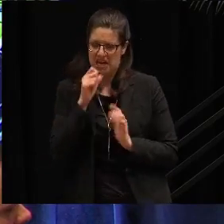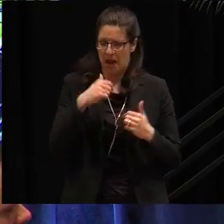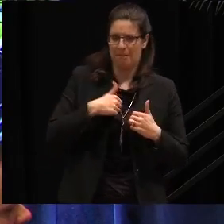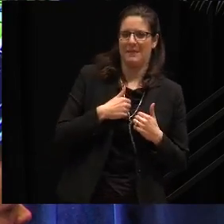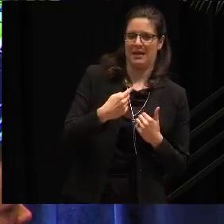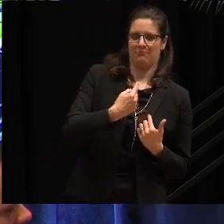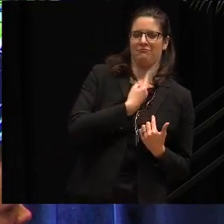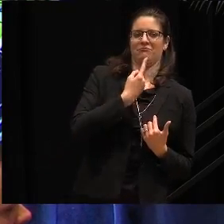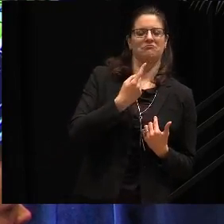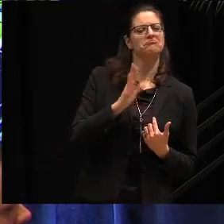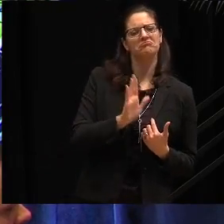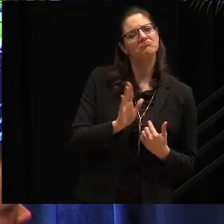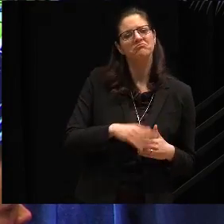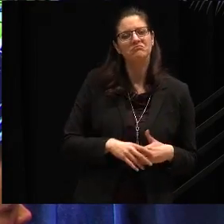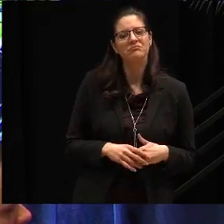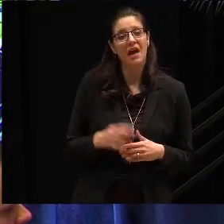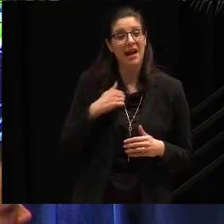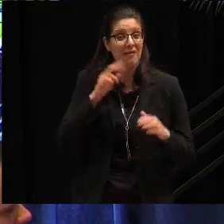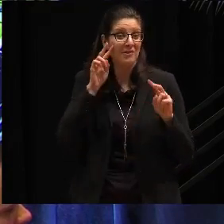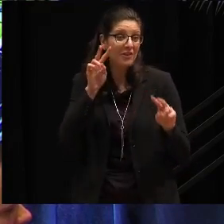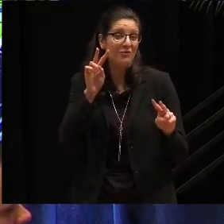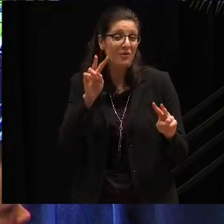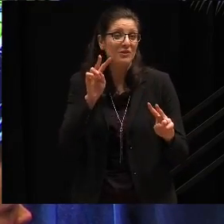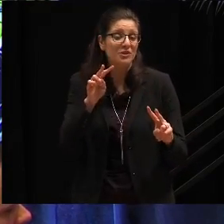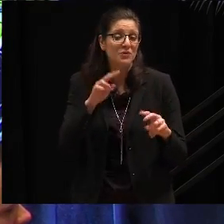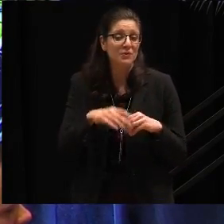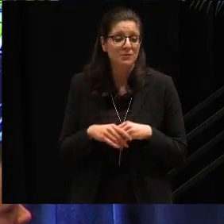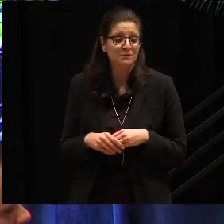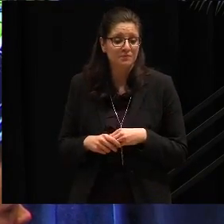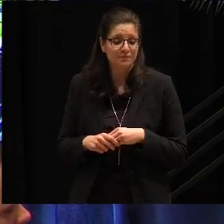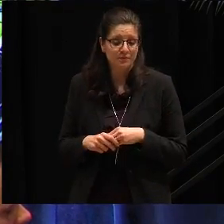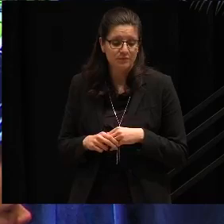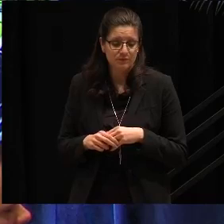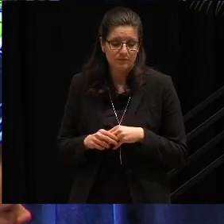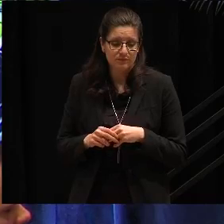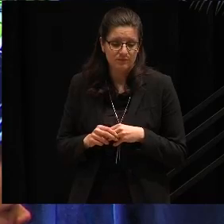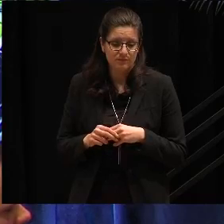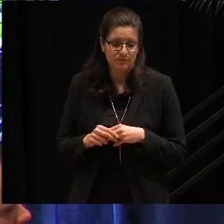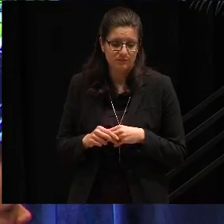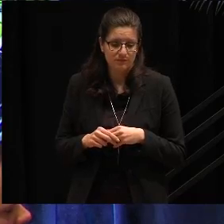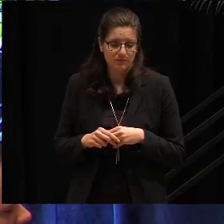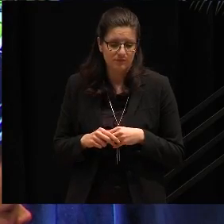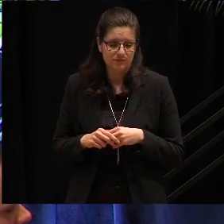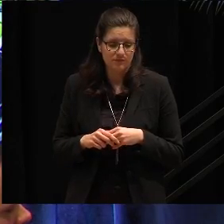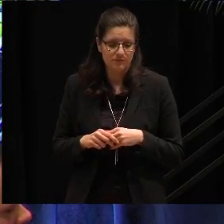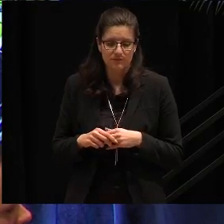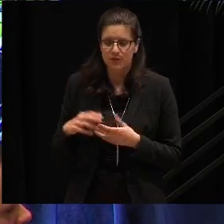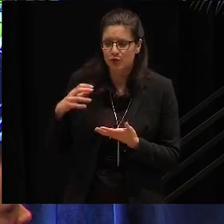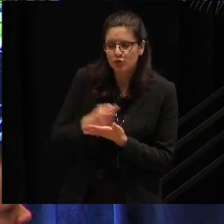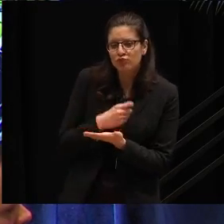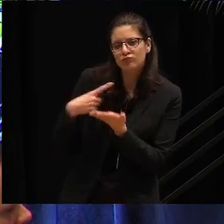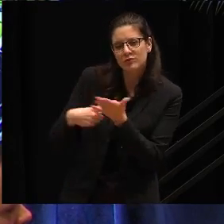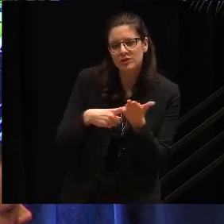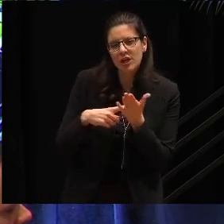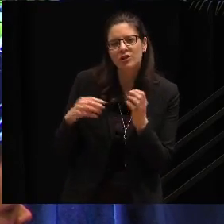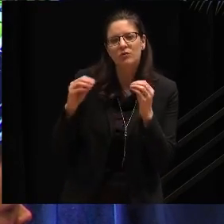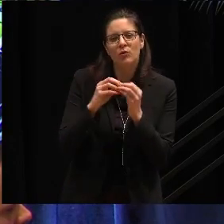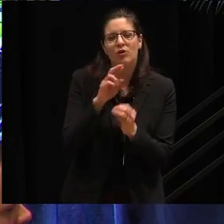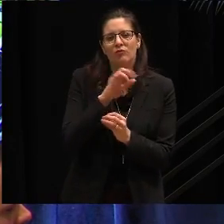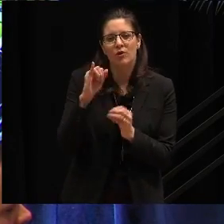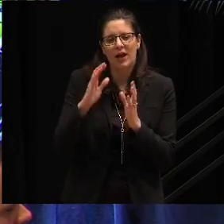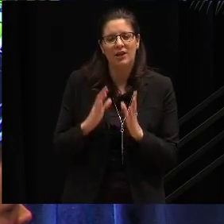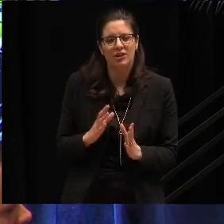that I'm looking forward to is to talk to more Rhode Islanders about the